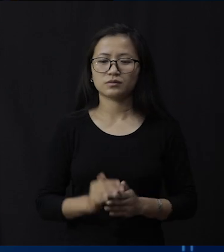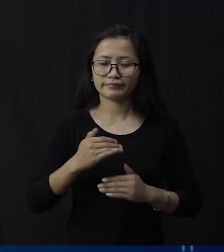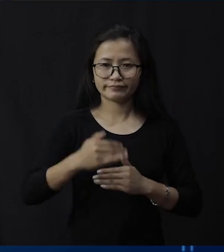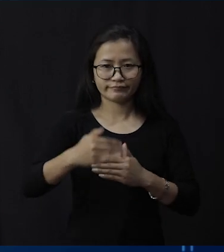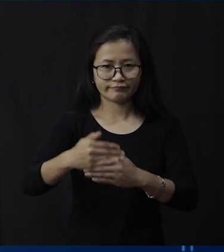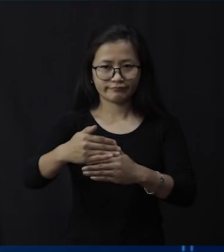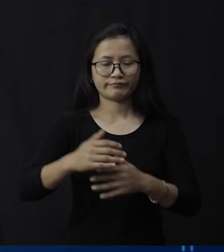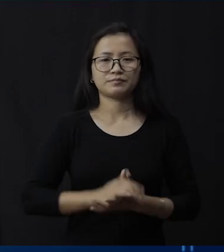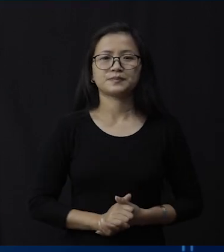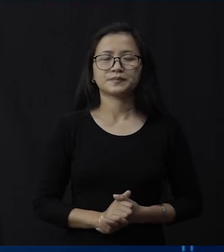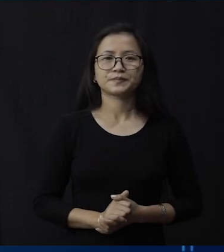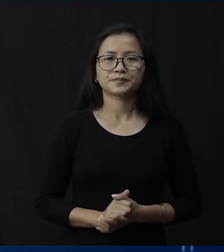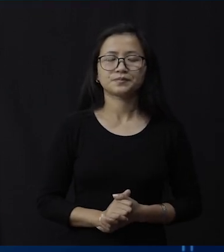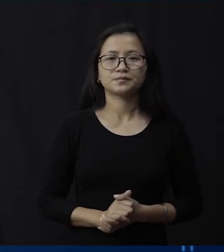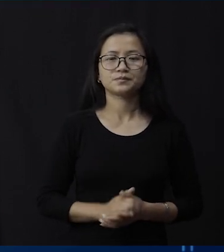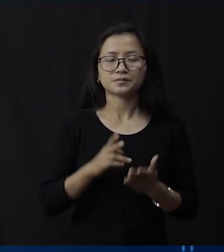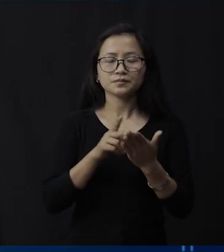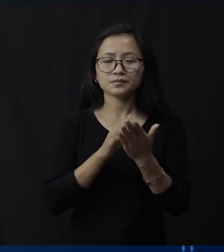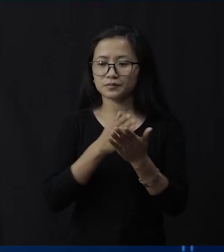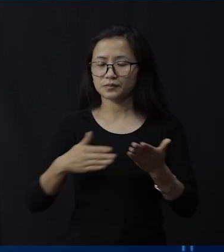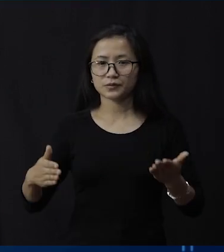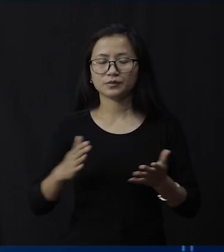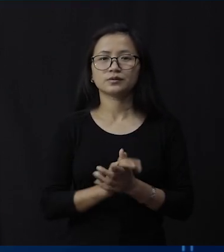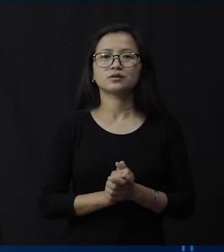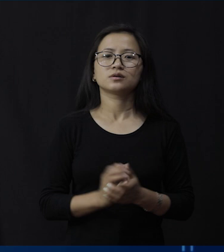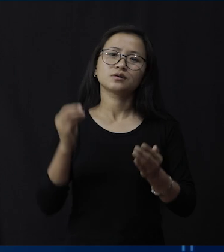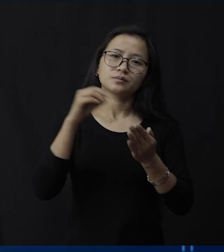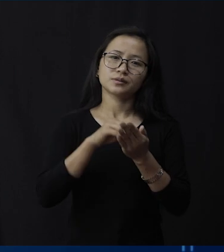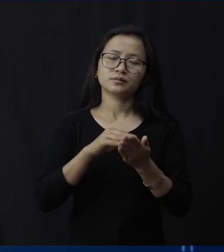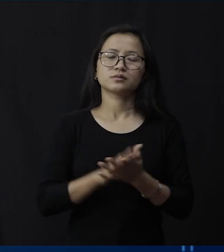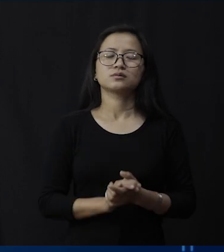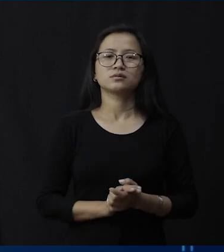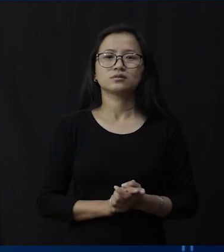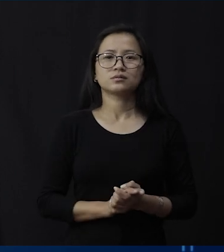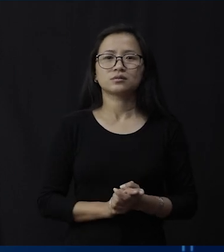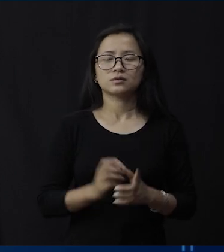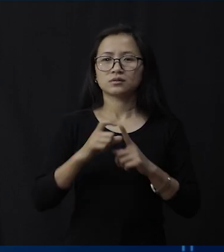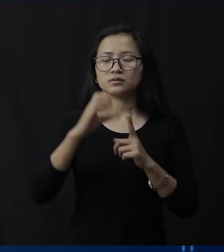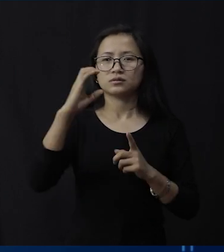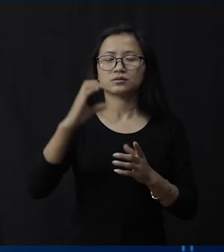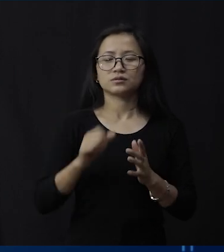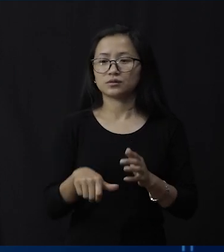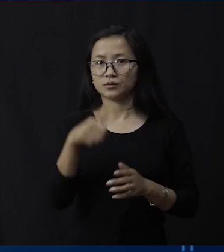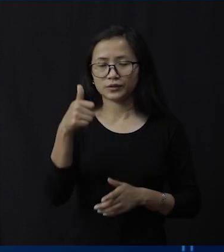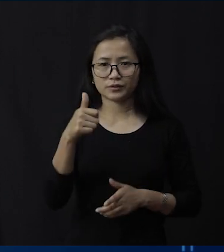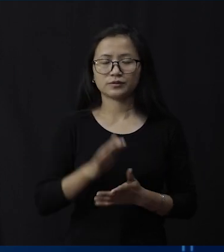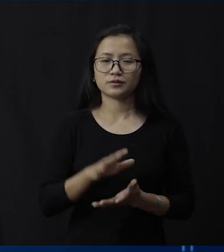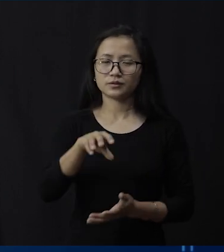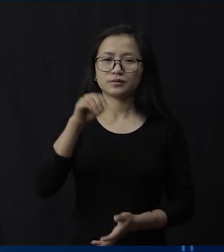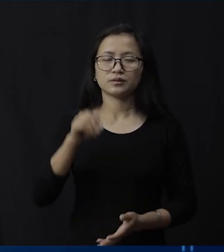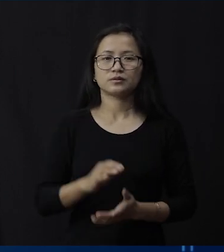okay? So apart from that, I've already mentioned to you that the district commissioner, he also